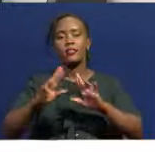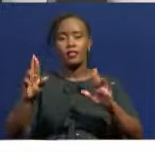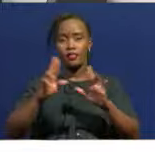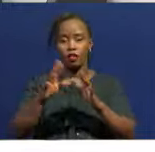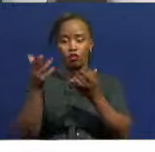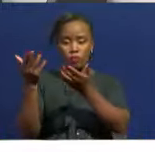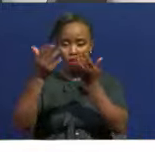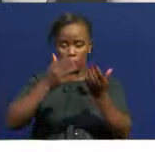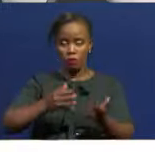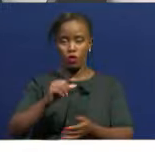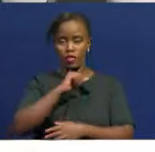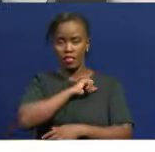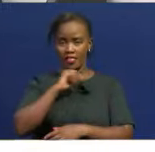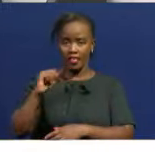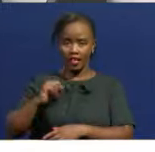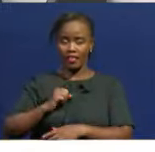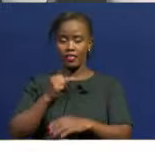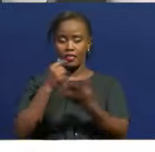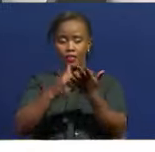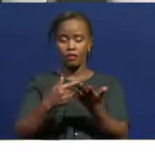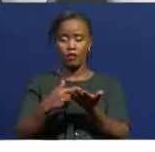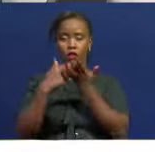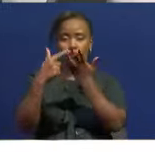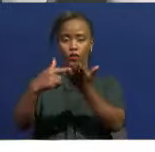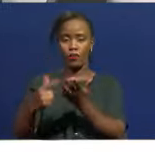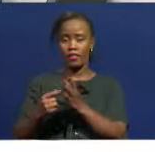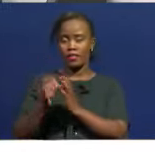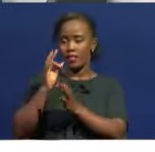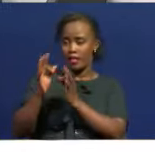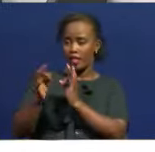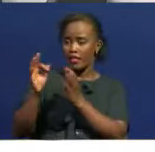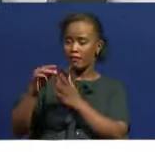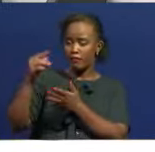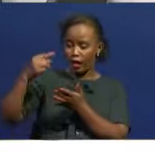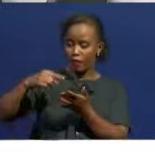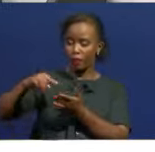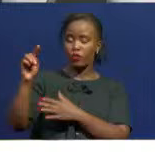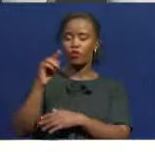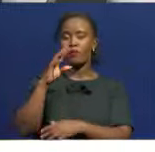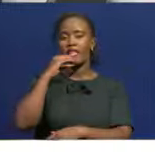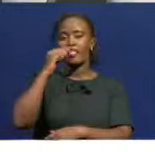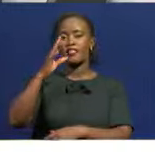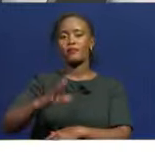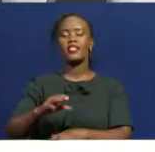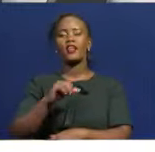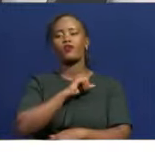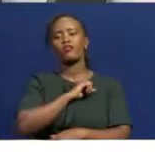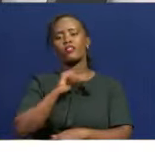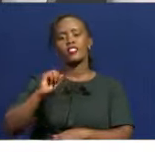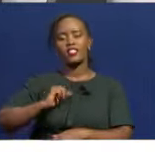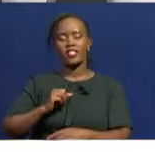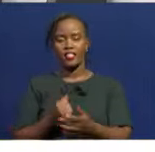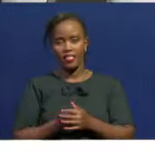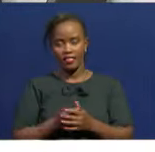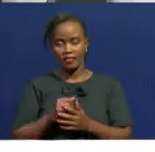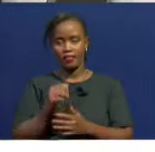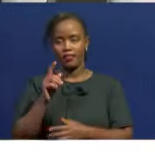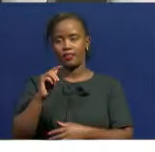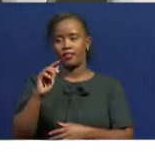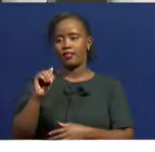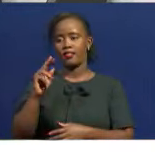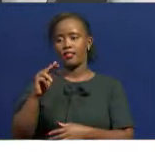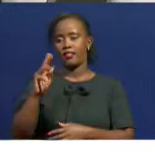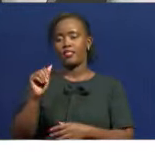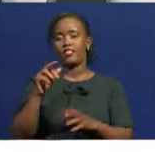tabled in the Senate for debate if approved by Senate Speaker Amason Kingi. The motion by TanaRiver Senator Danson